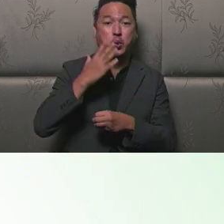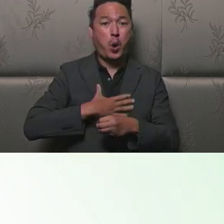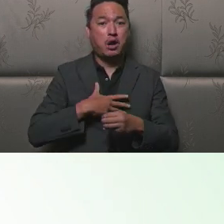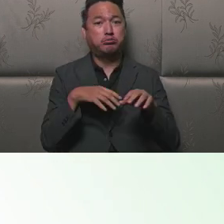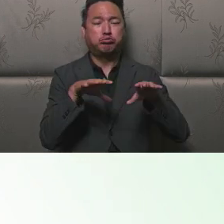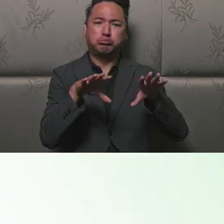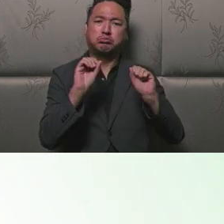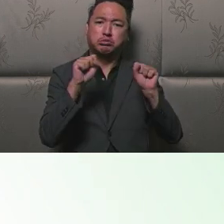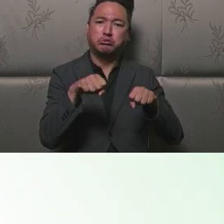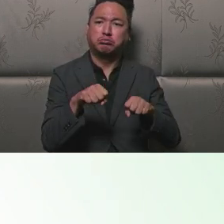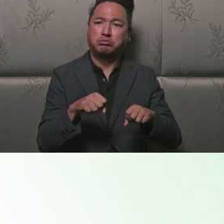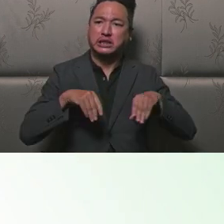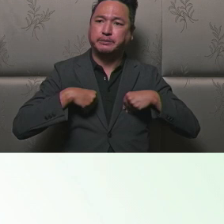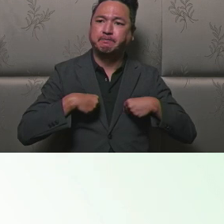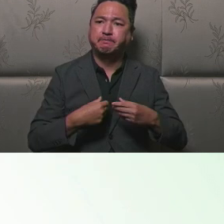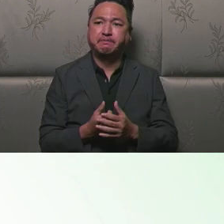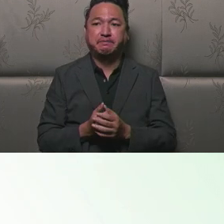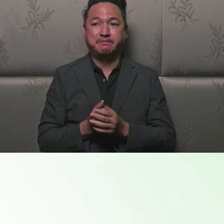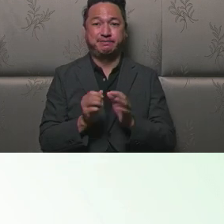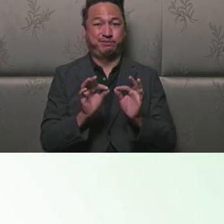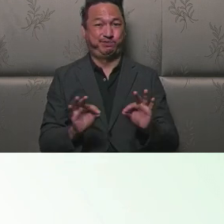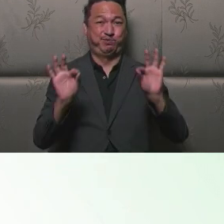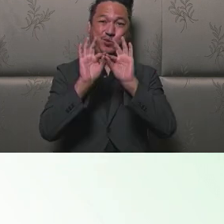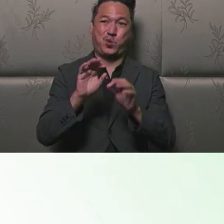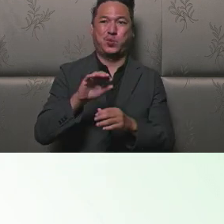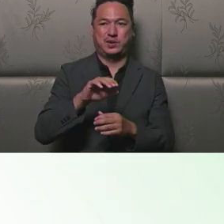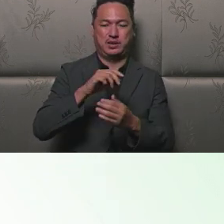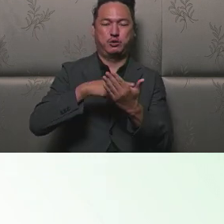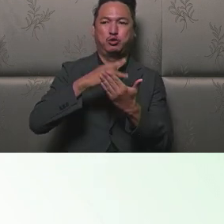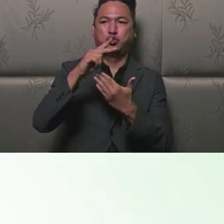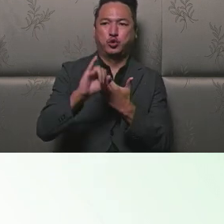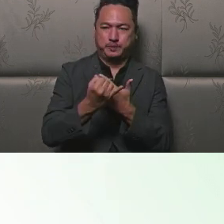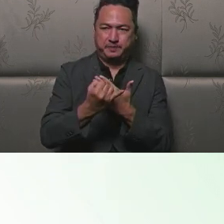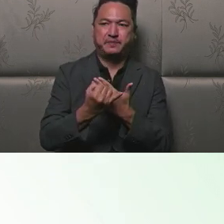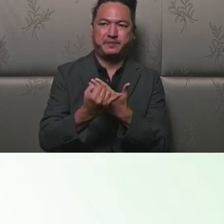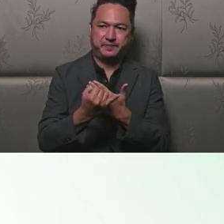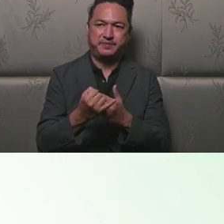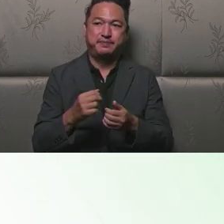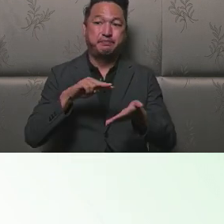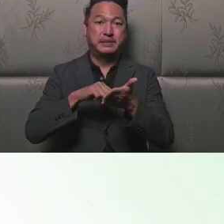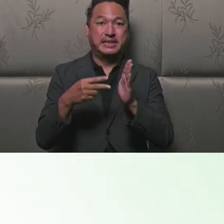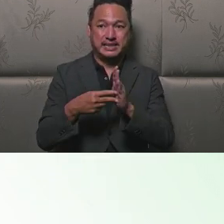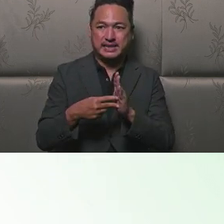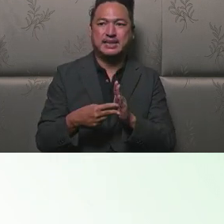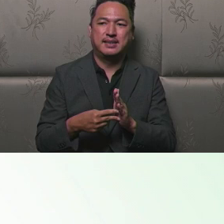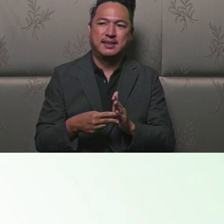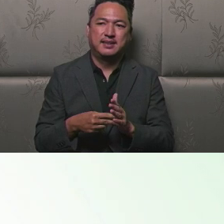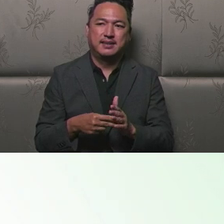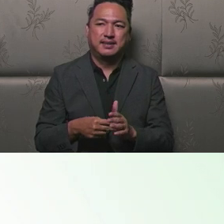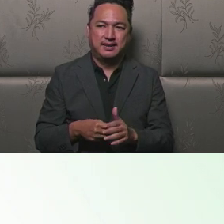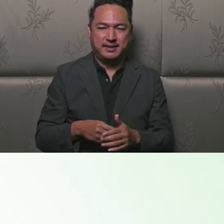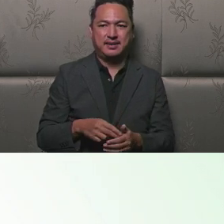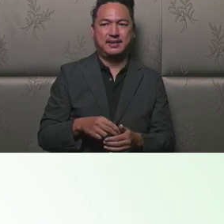the adults. The system enables adult learners, professionals, and those who could not pursue higher education